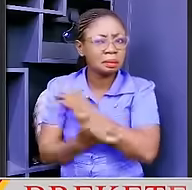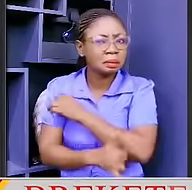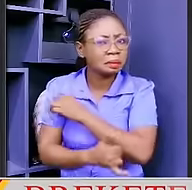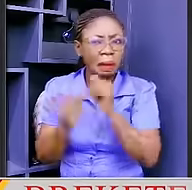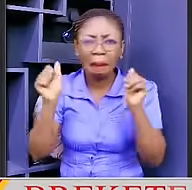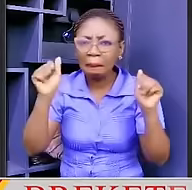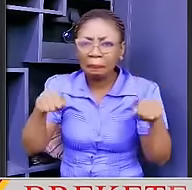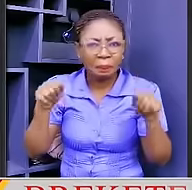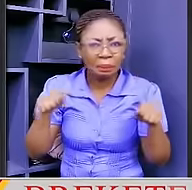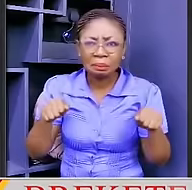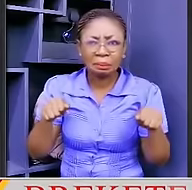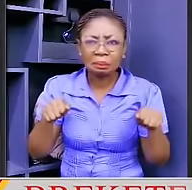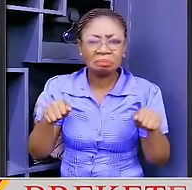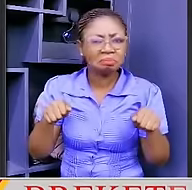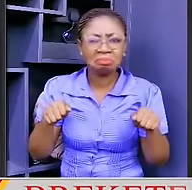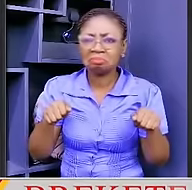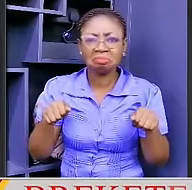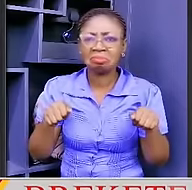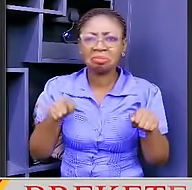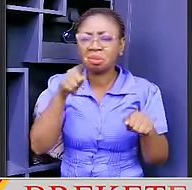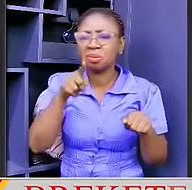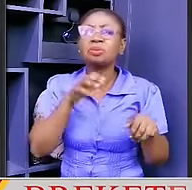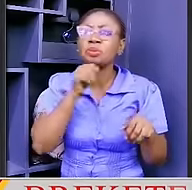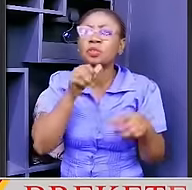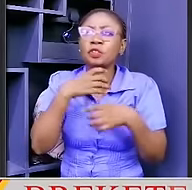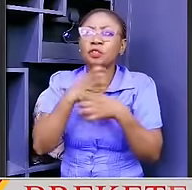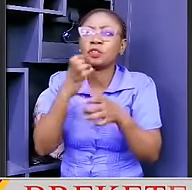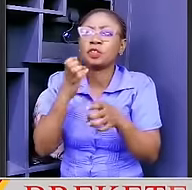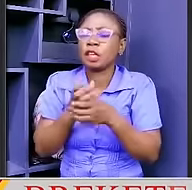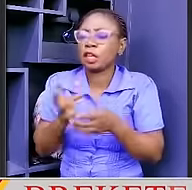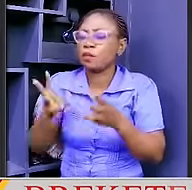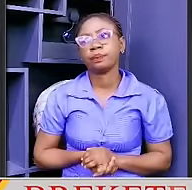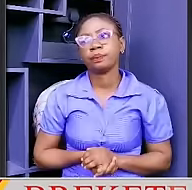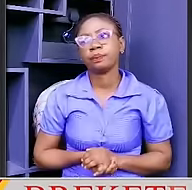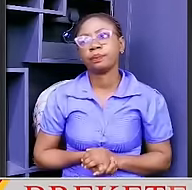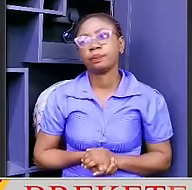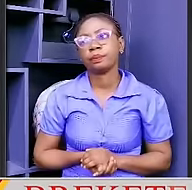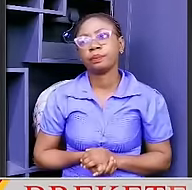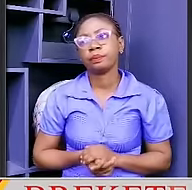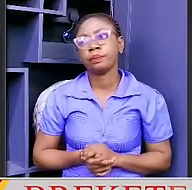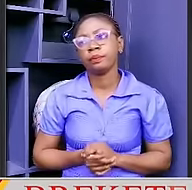You don't even create window where corruption go take come out. Talk more of door.